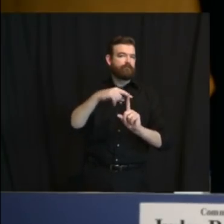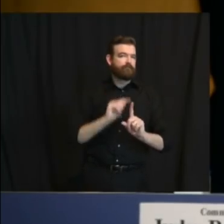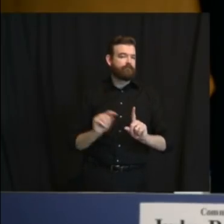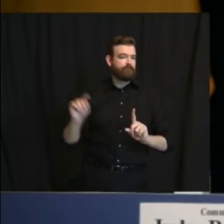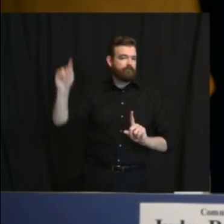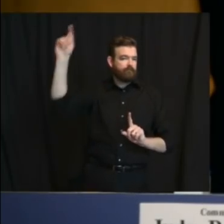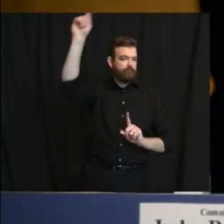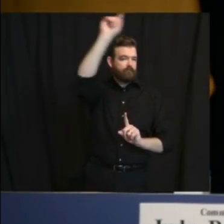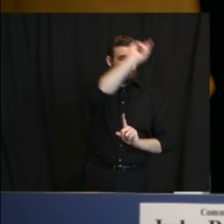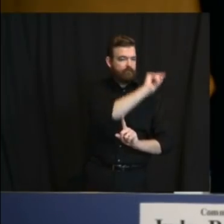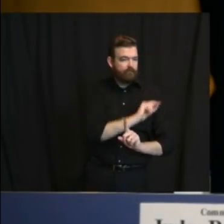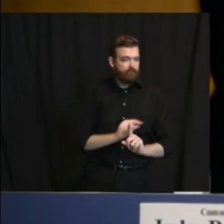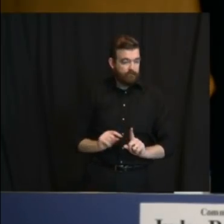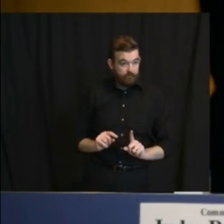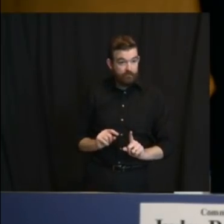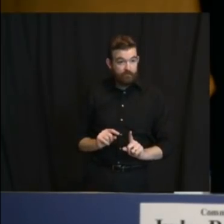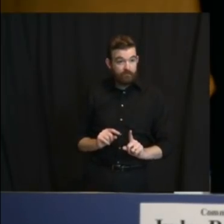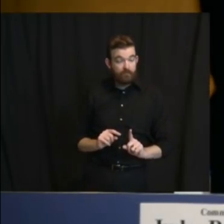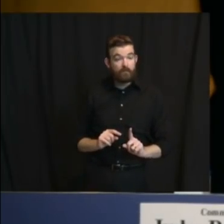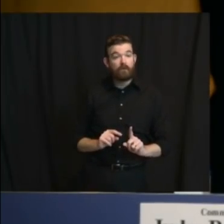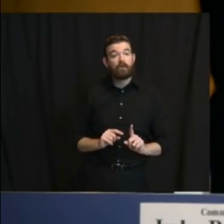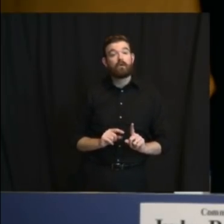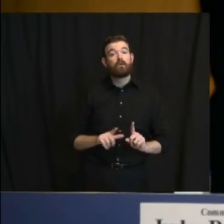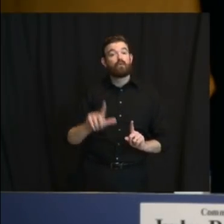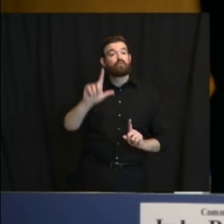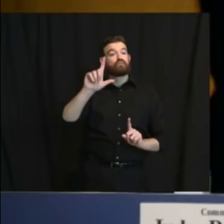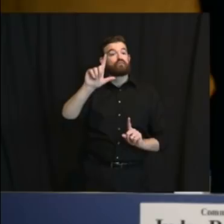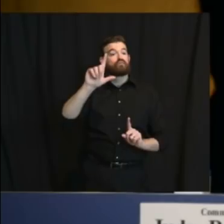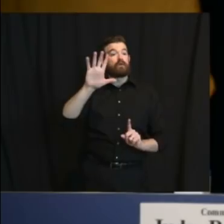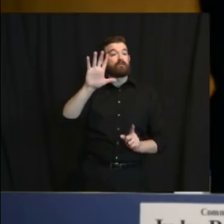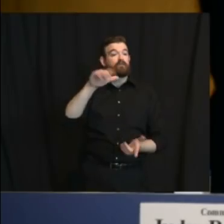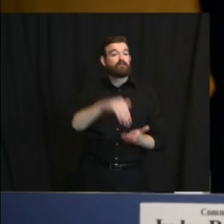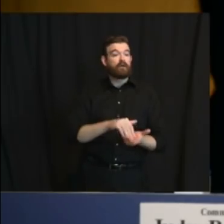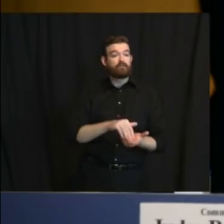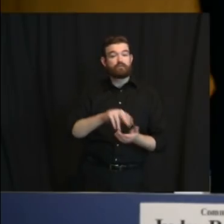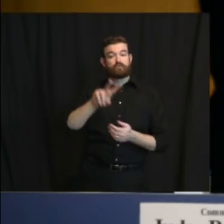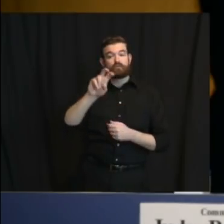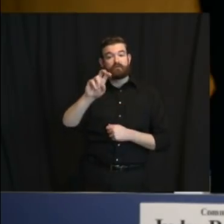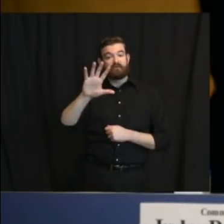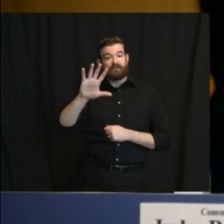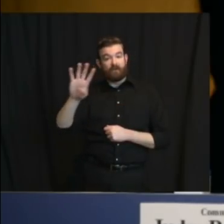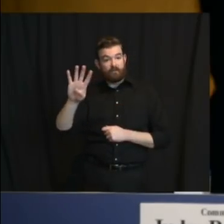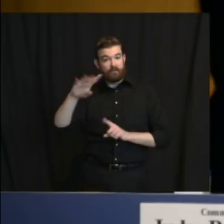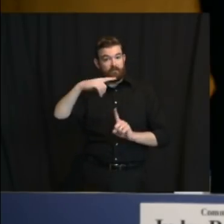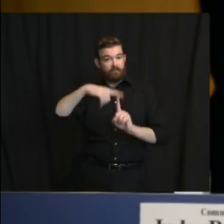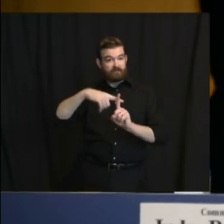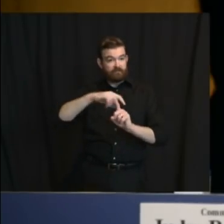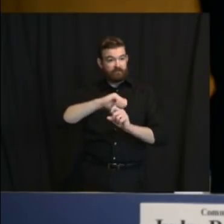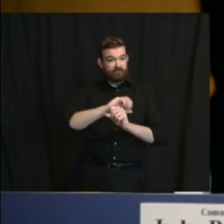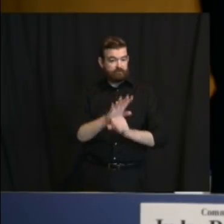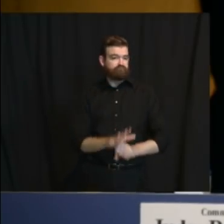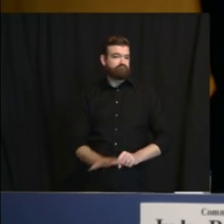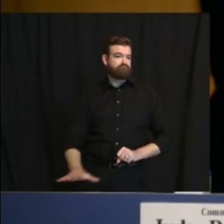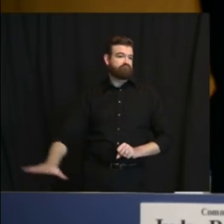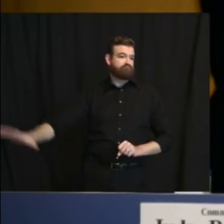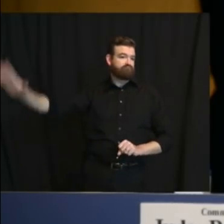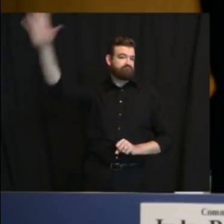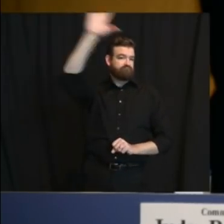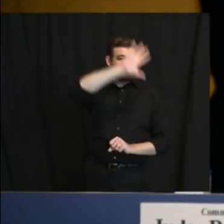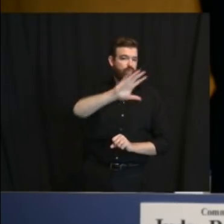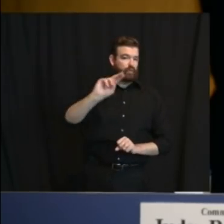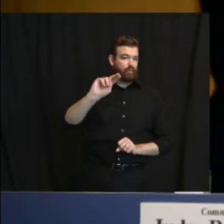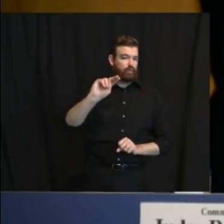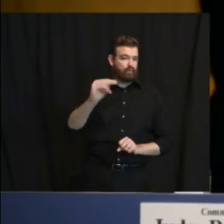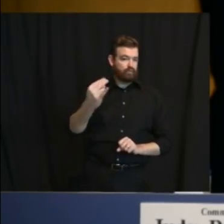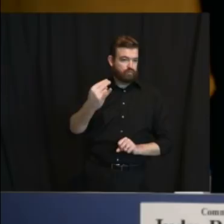25,254 COVID-19 cases in our long-term care facilities. At the state veteran homes, among a census